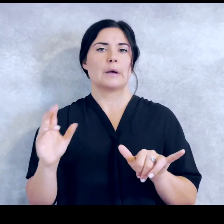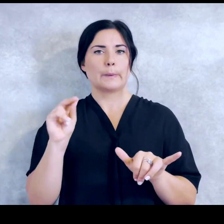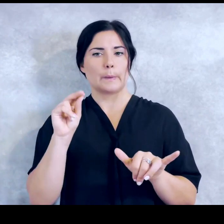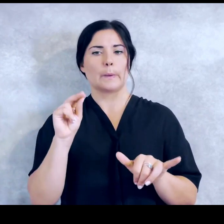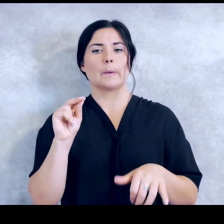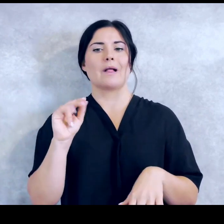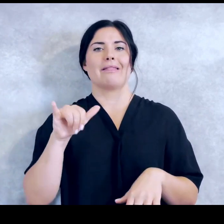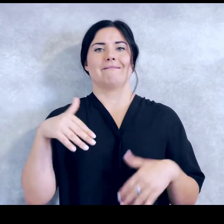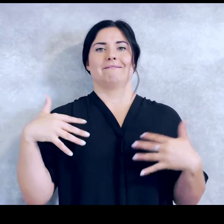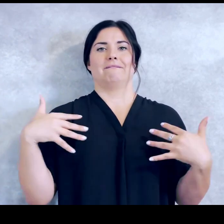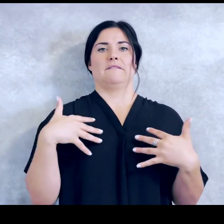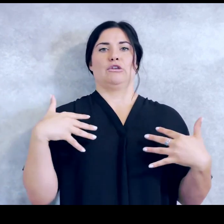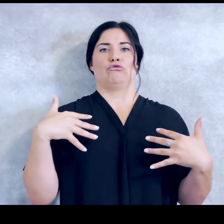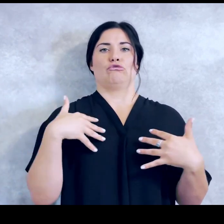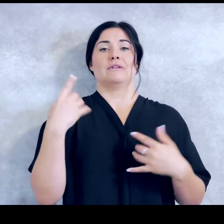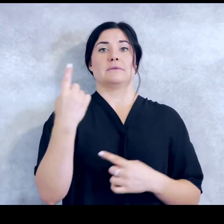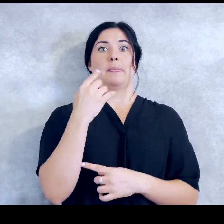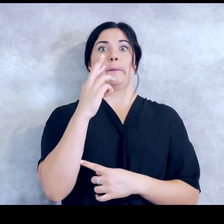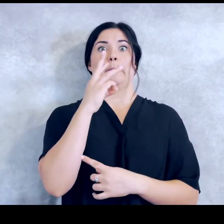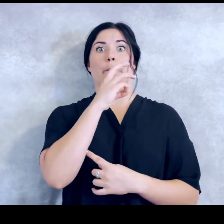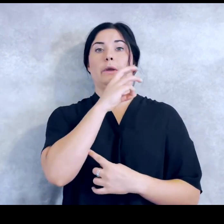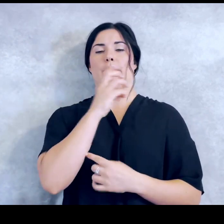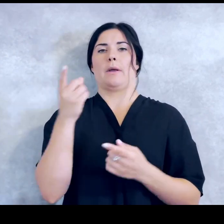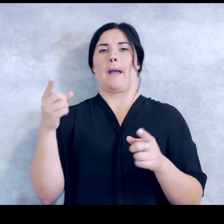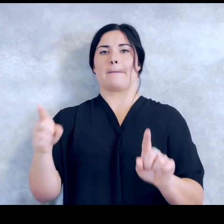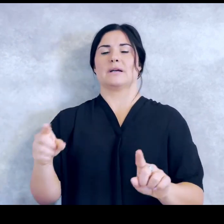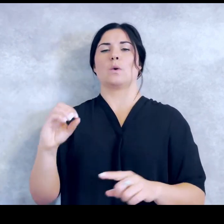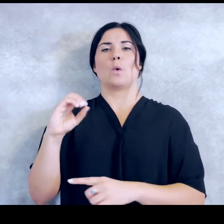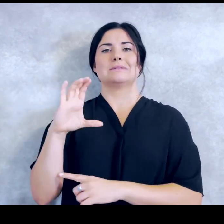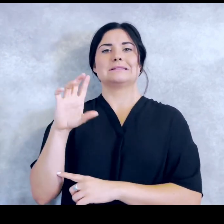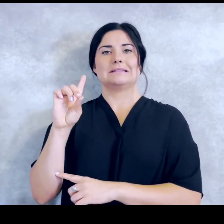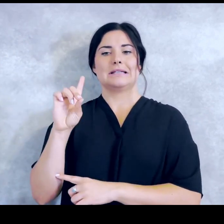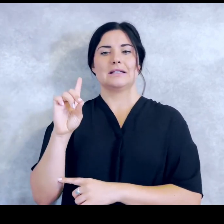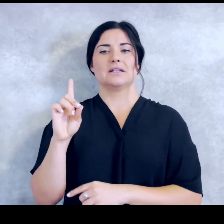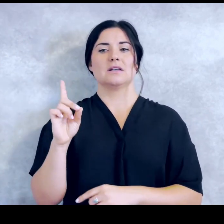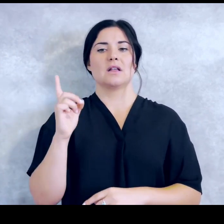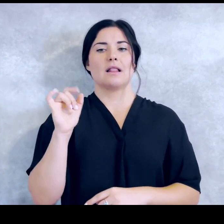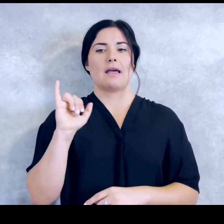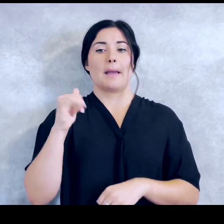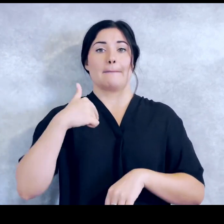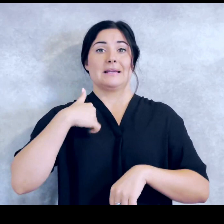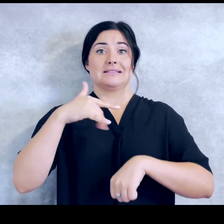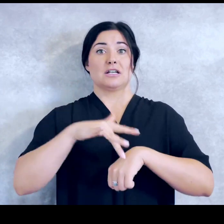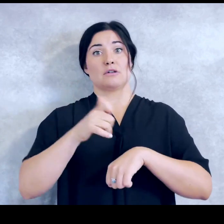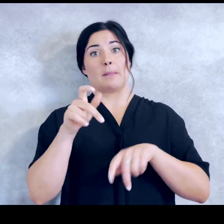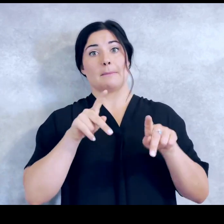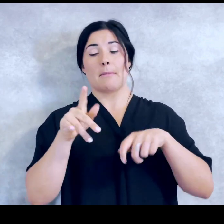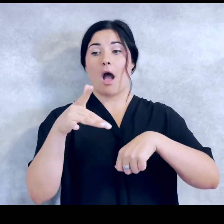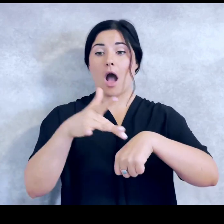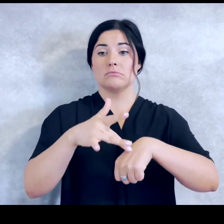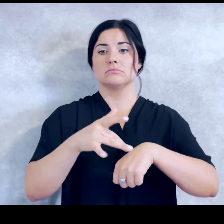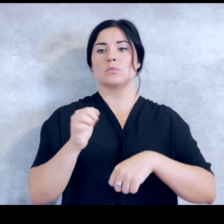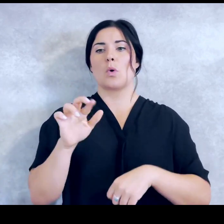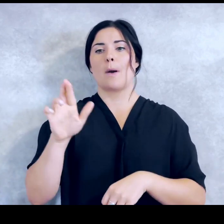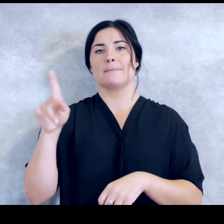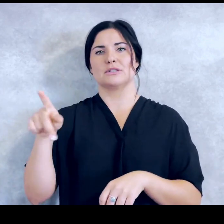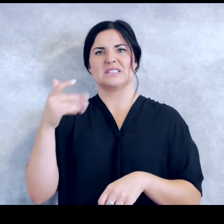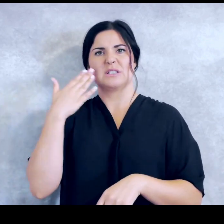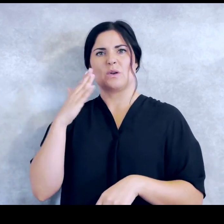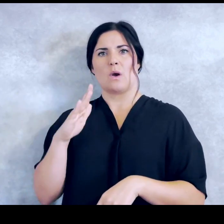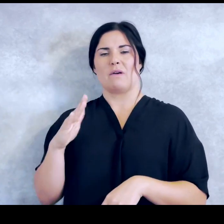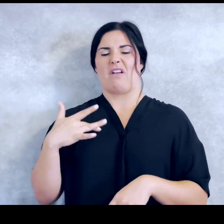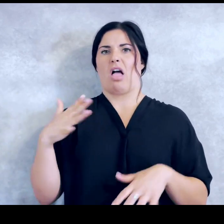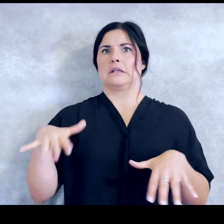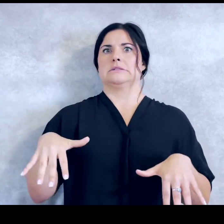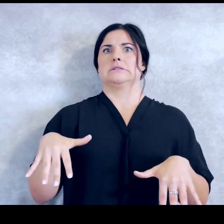like that. It's like the fear of something weird to happen. Mm-hmm. And so me touching other people or someone that I didn't know, it was a